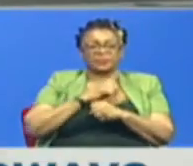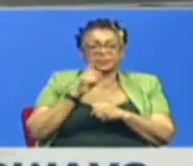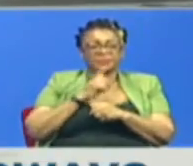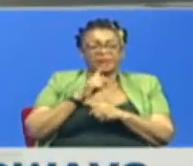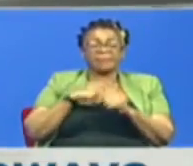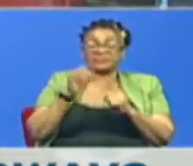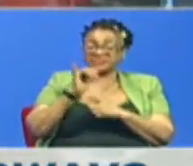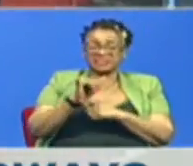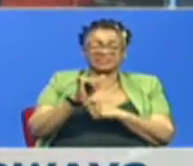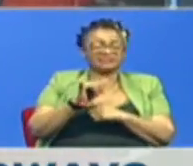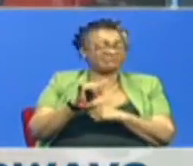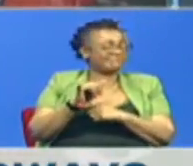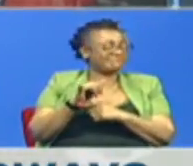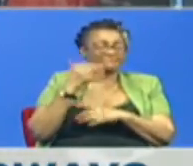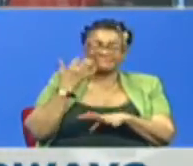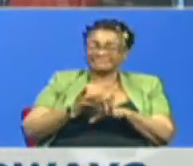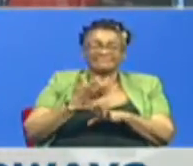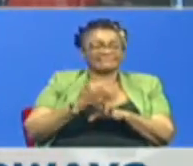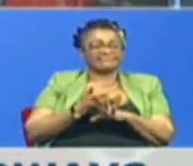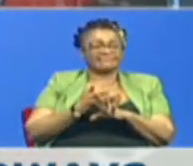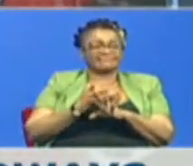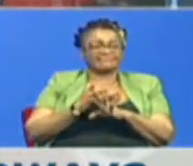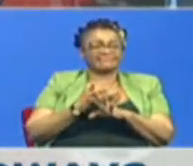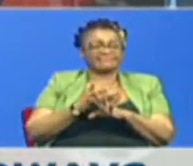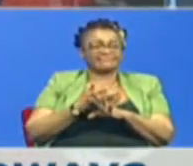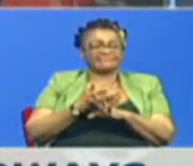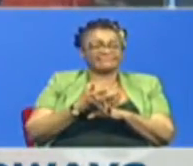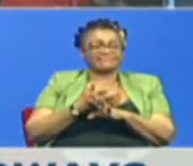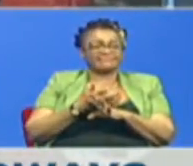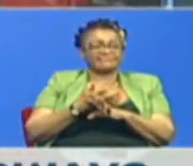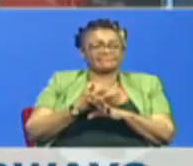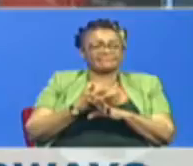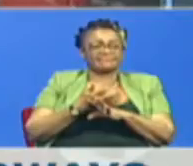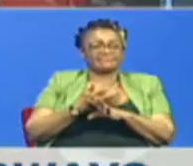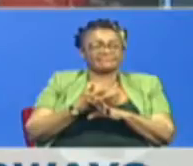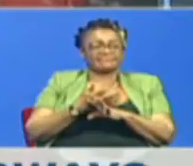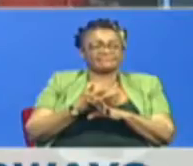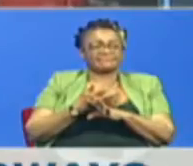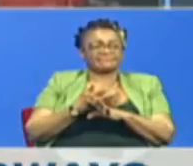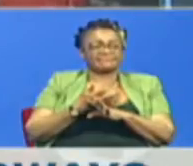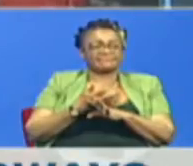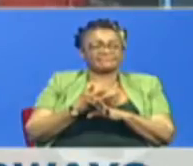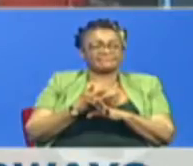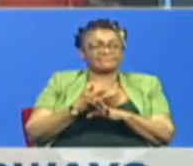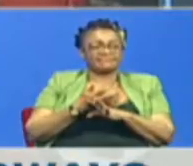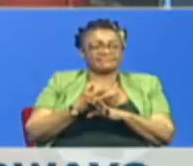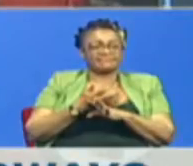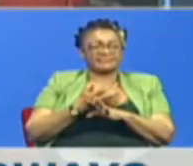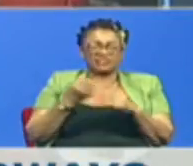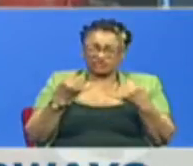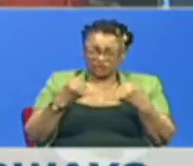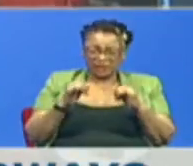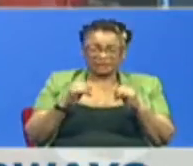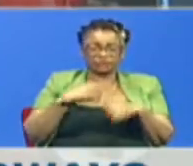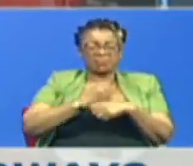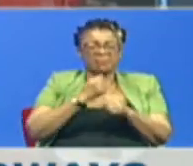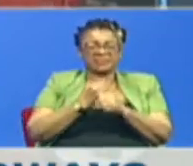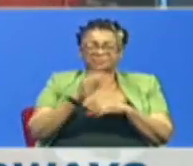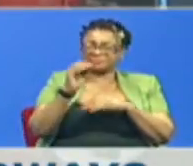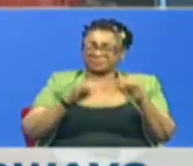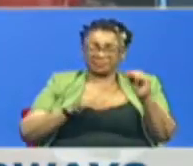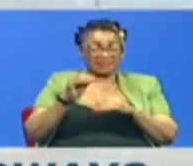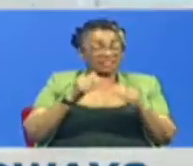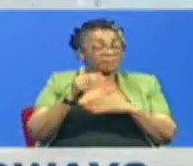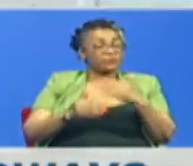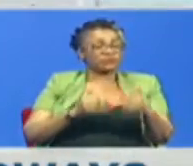a headache. Yes. According to the man at the center of the renationalization legislative process,